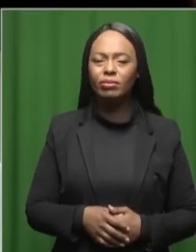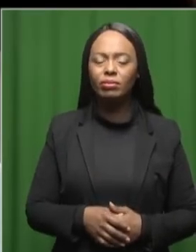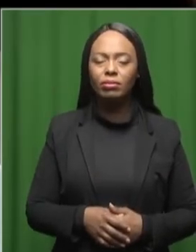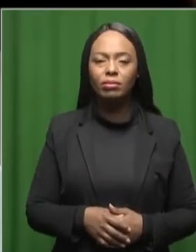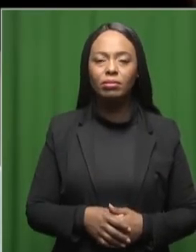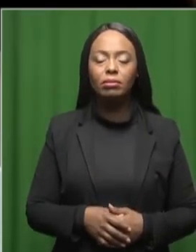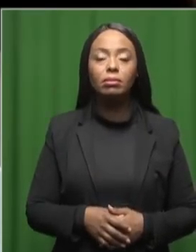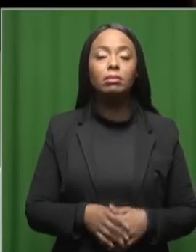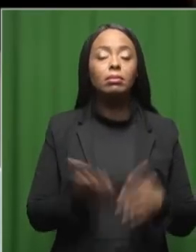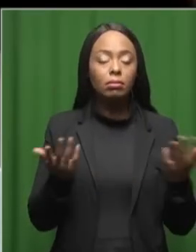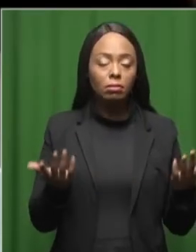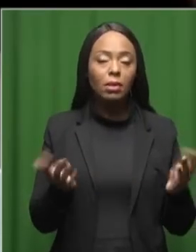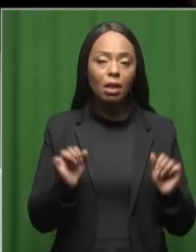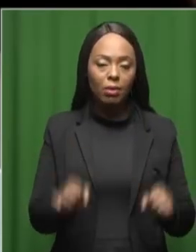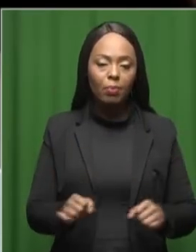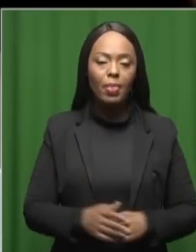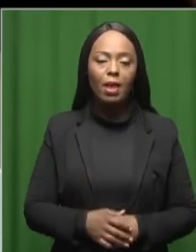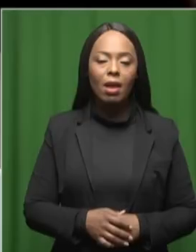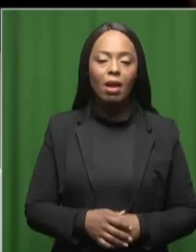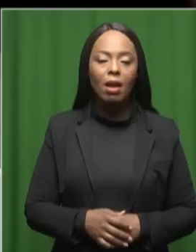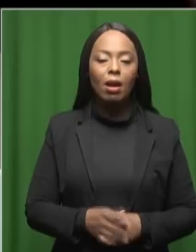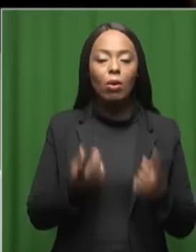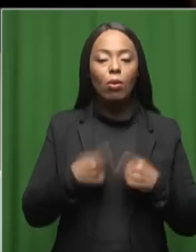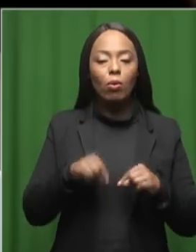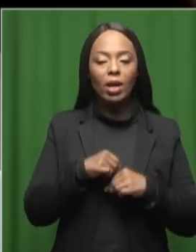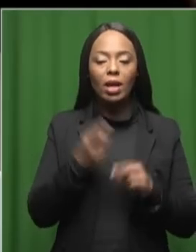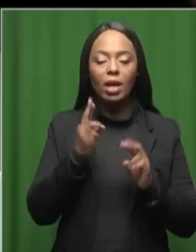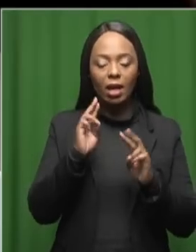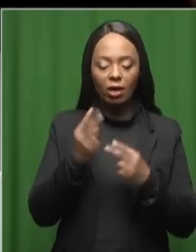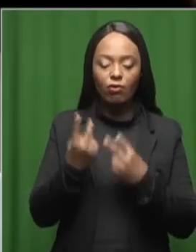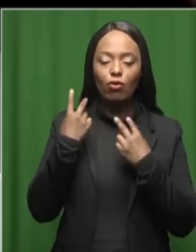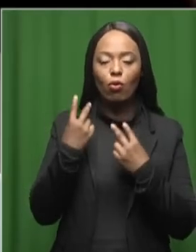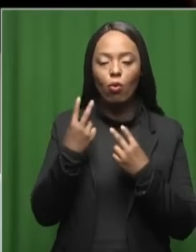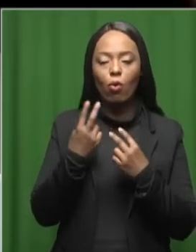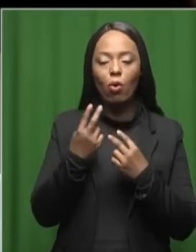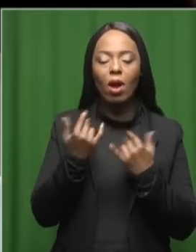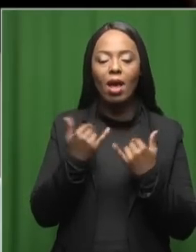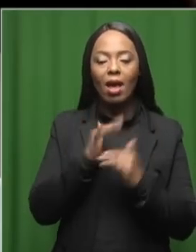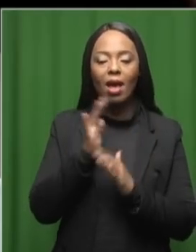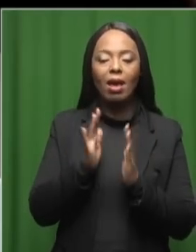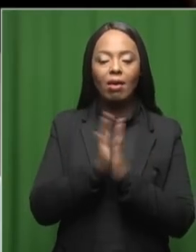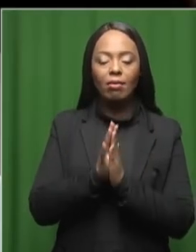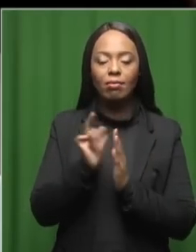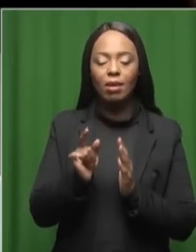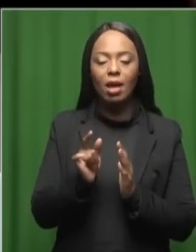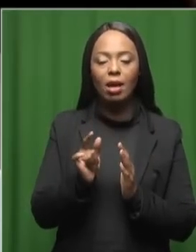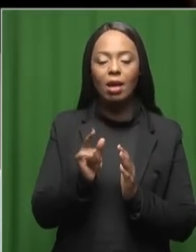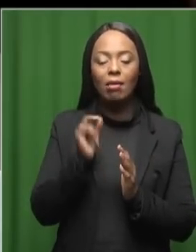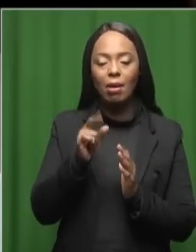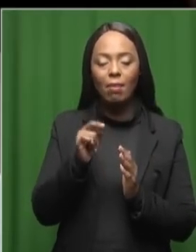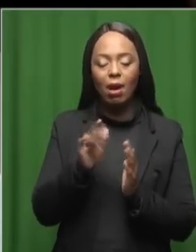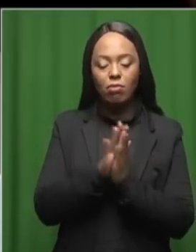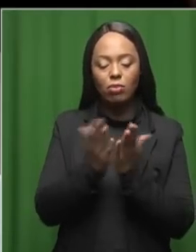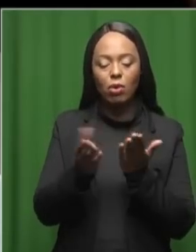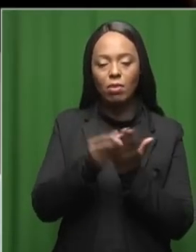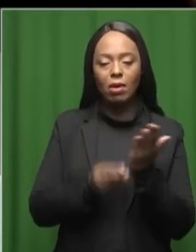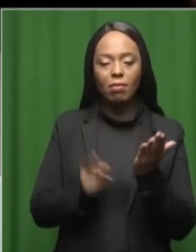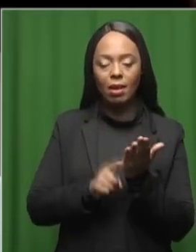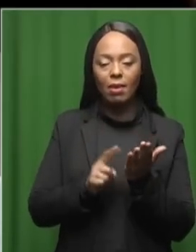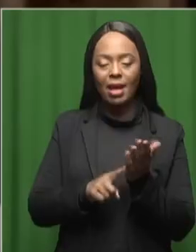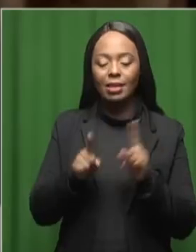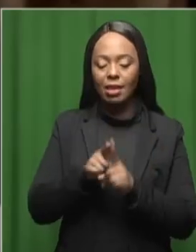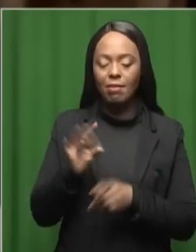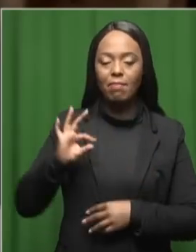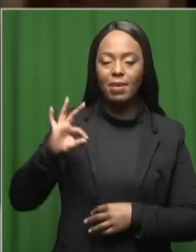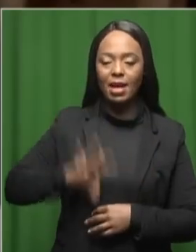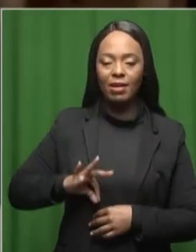We're in a process of reviewing the whole issue of the handbook and the benefits,